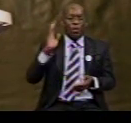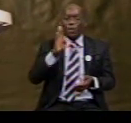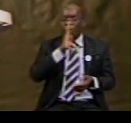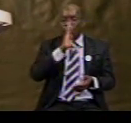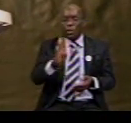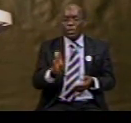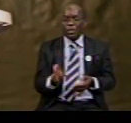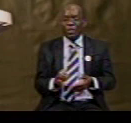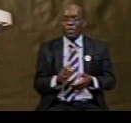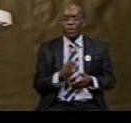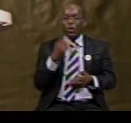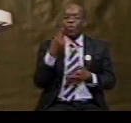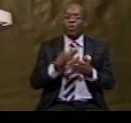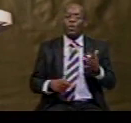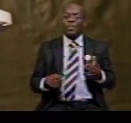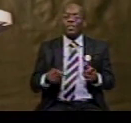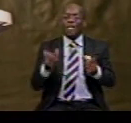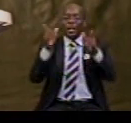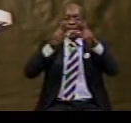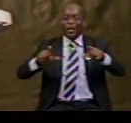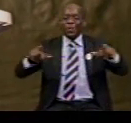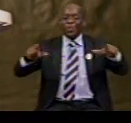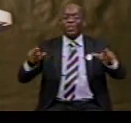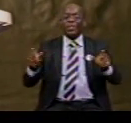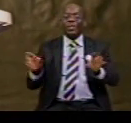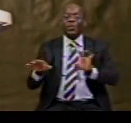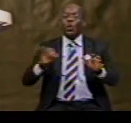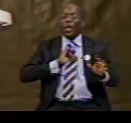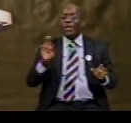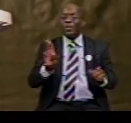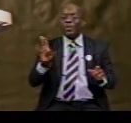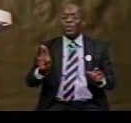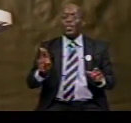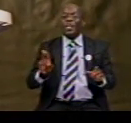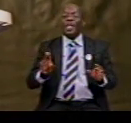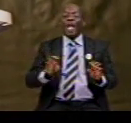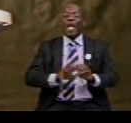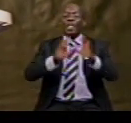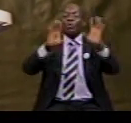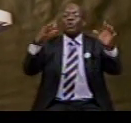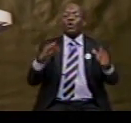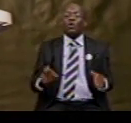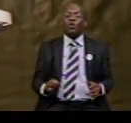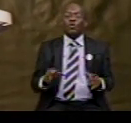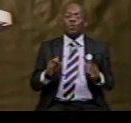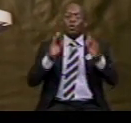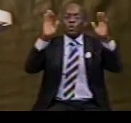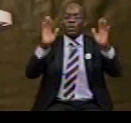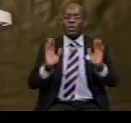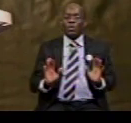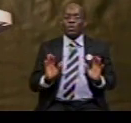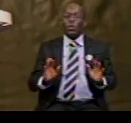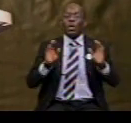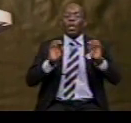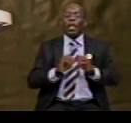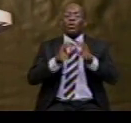do I use now? Explosion of miracles today. Amen. Explosion of testimonies today.